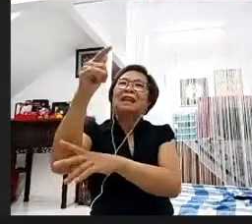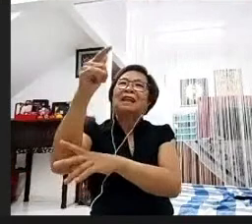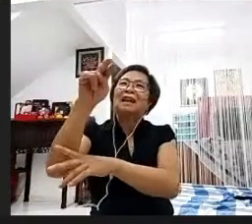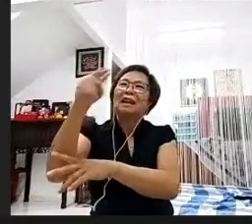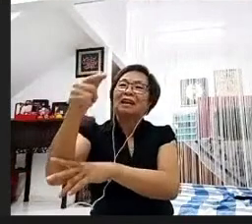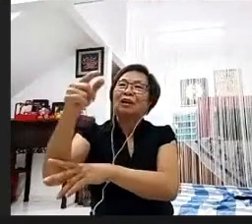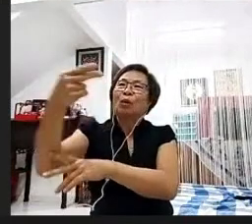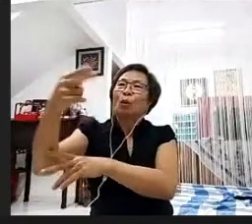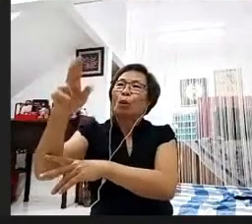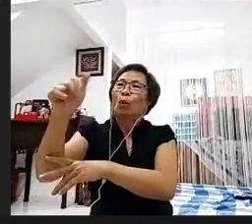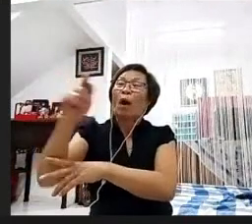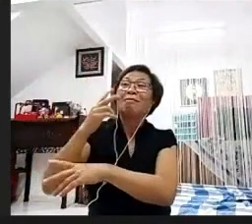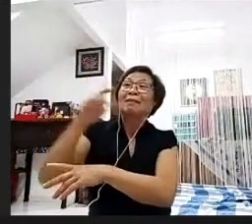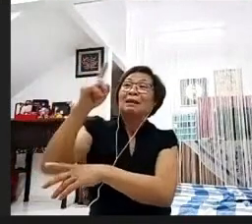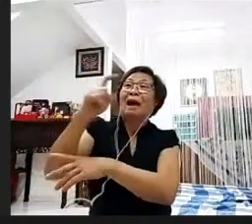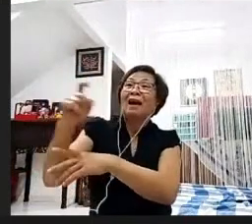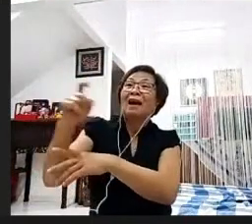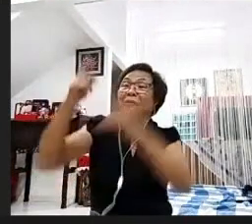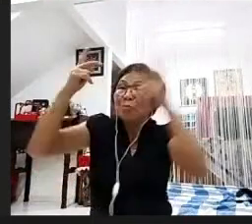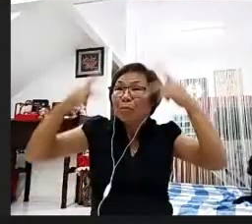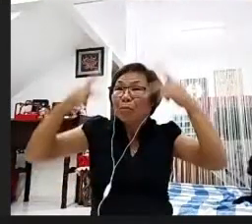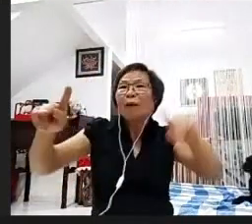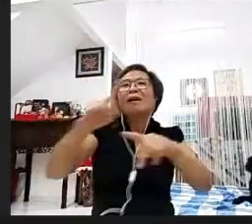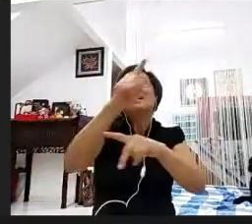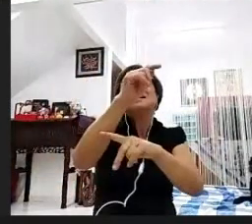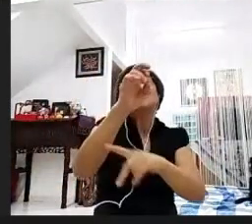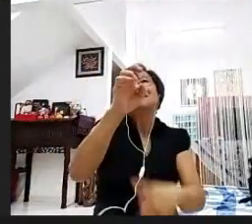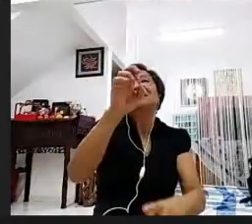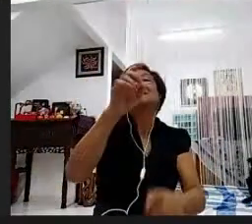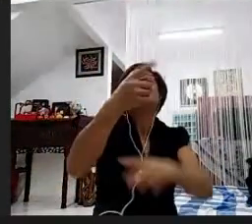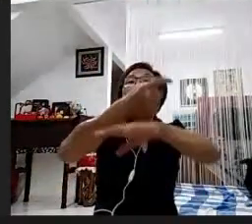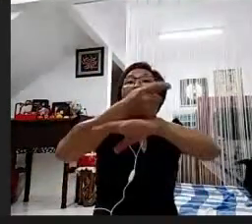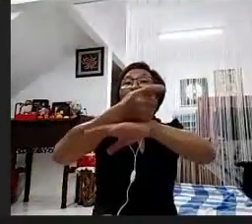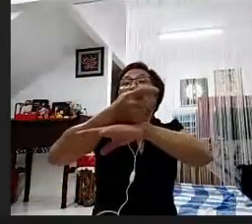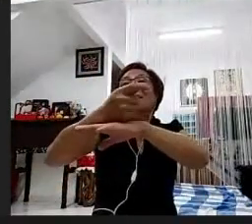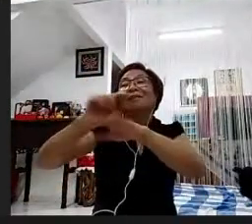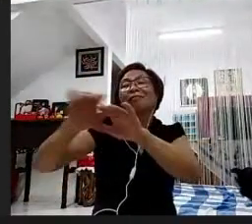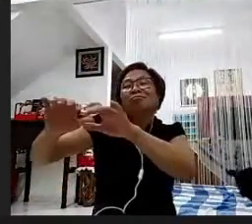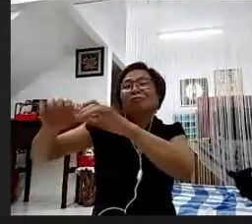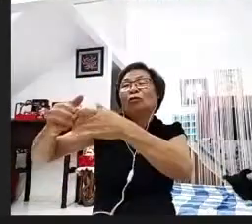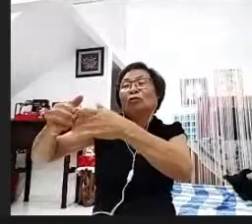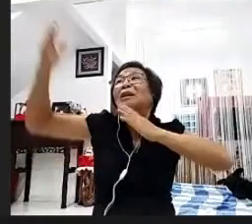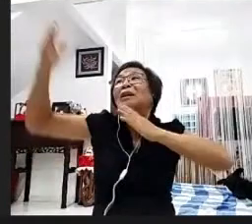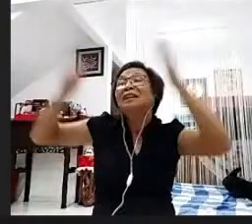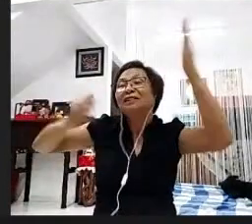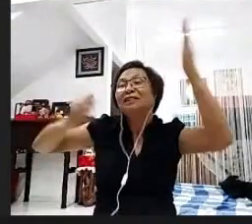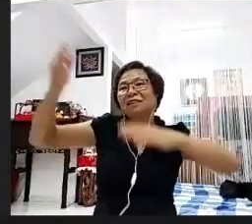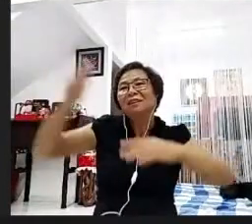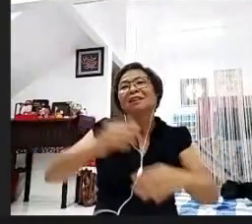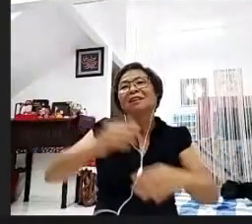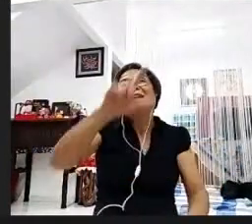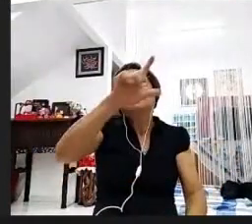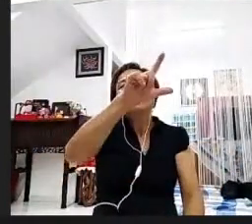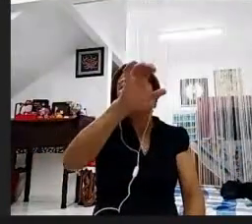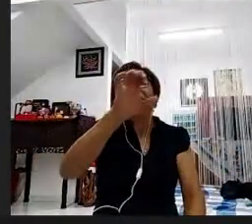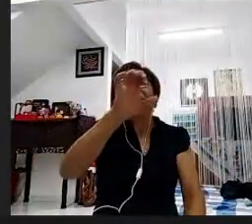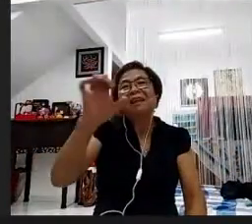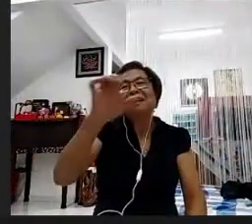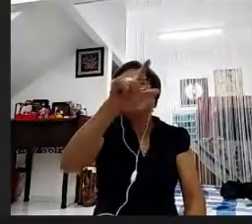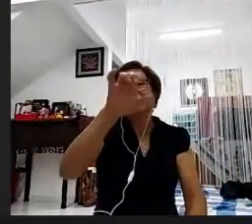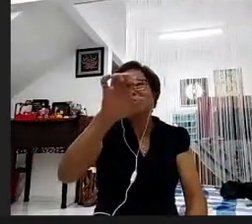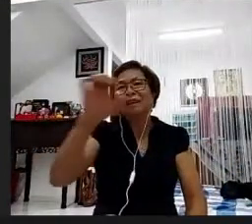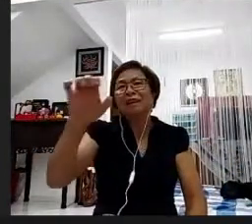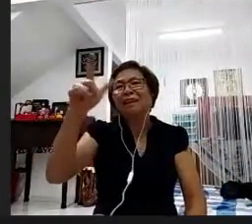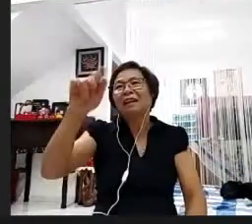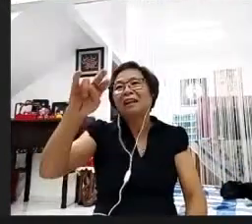president of Theravada Buddhist Council Malaysia. So with this, I pass over to Didi Ling Huat to